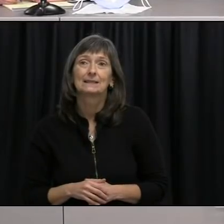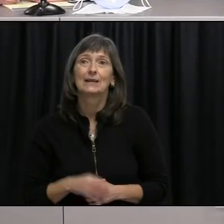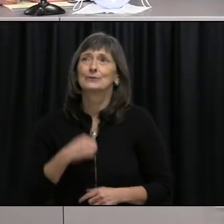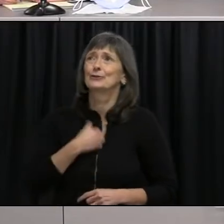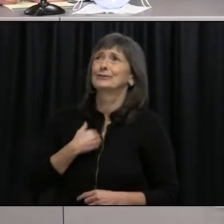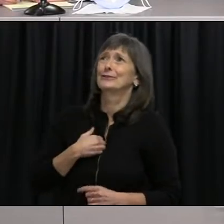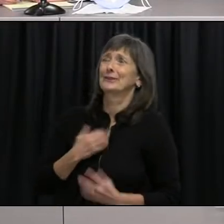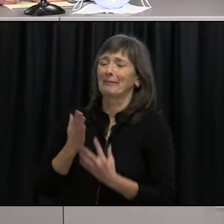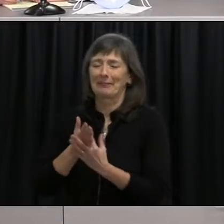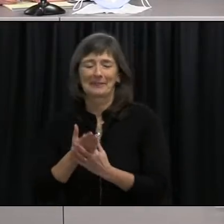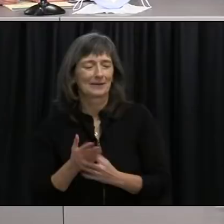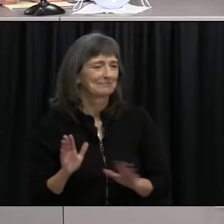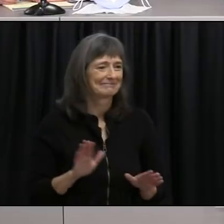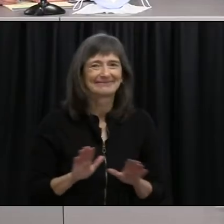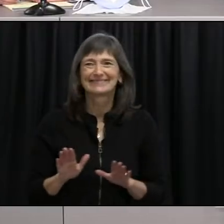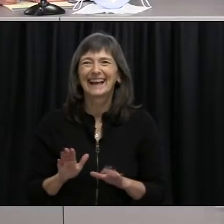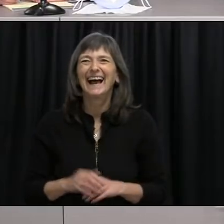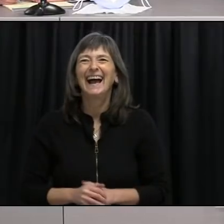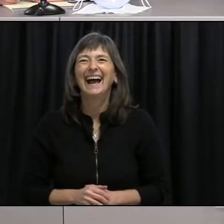Dr. Fitzgerald. Oh.